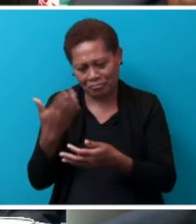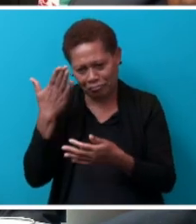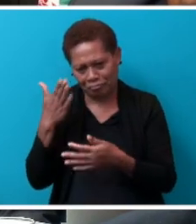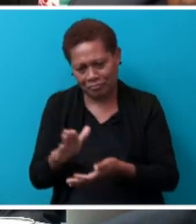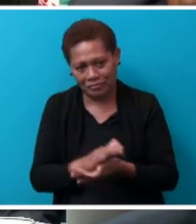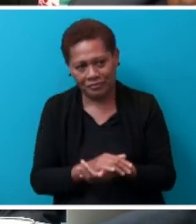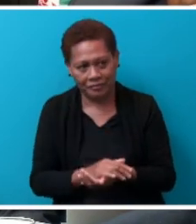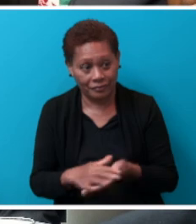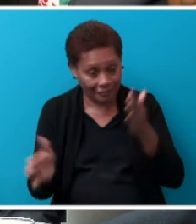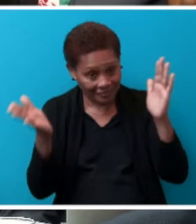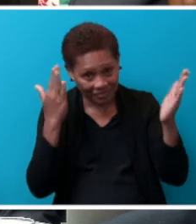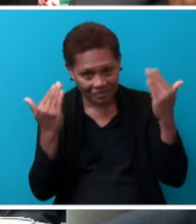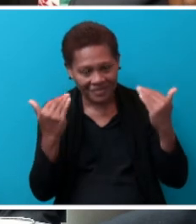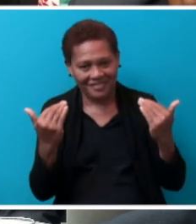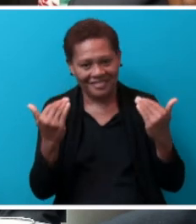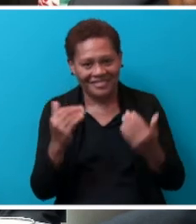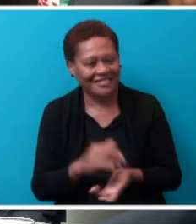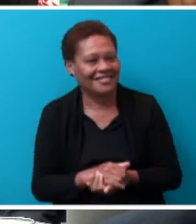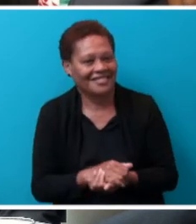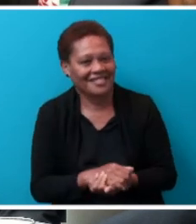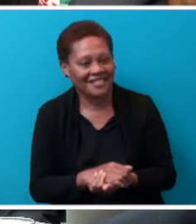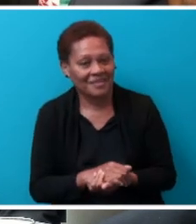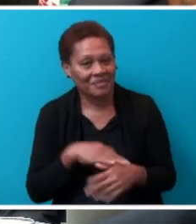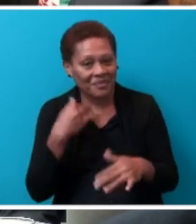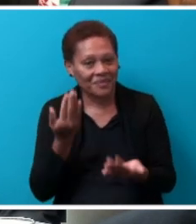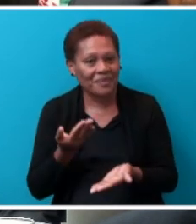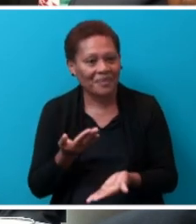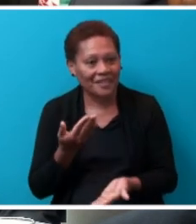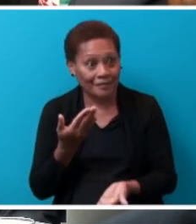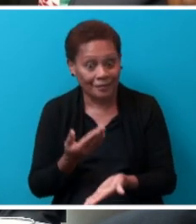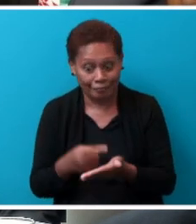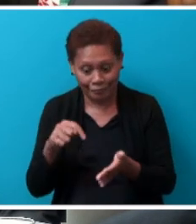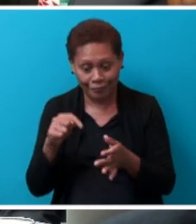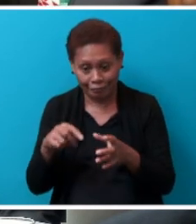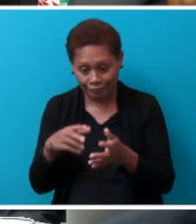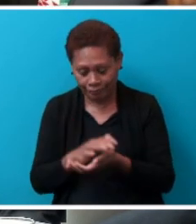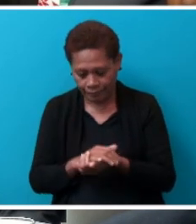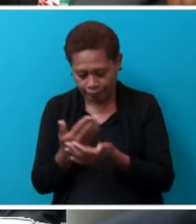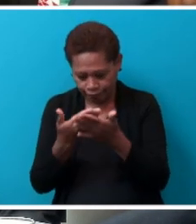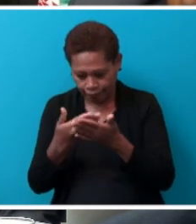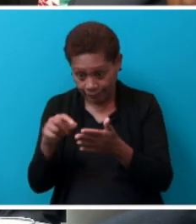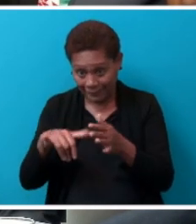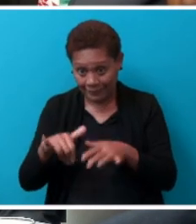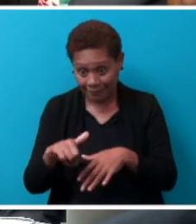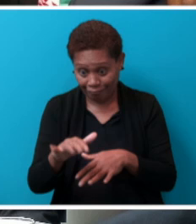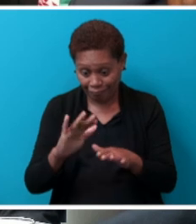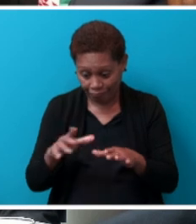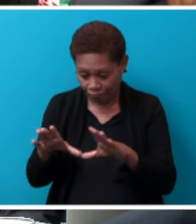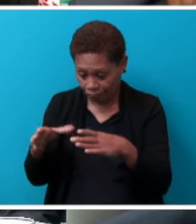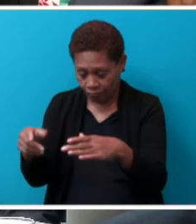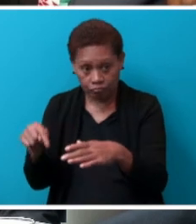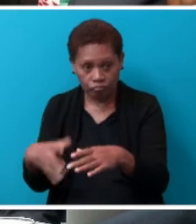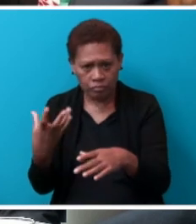Honourable Speaker, on the update of the feasibility study on the Yasawa Group, a significant project